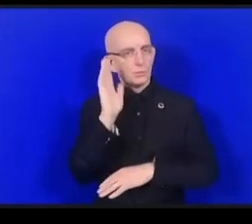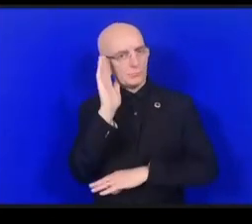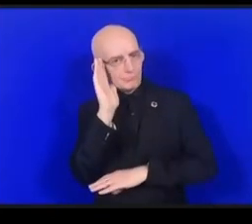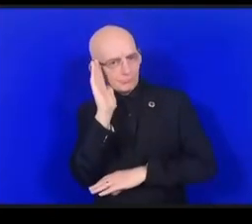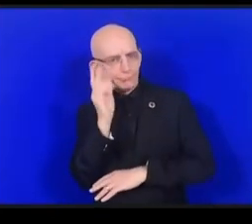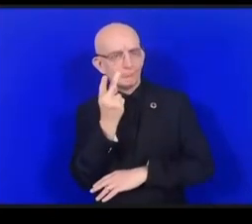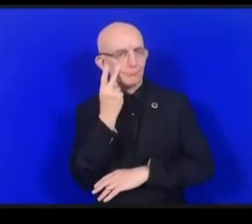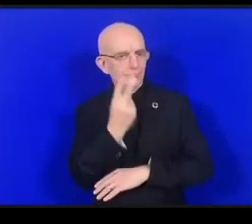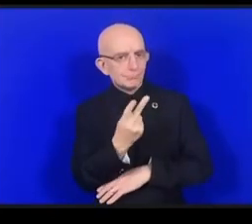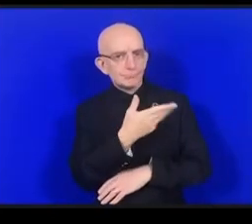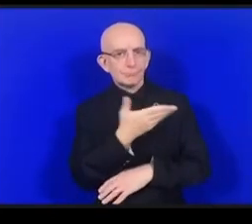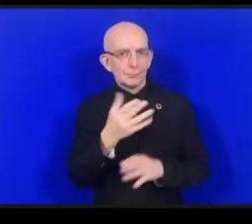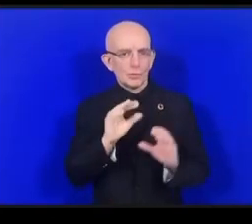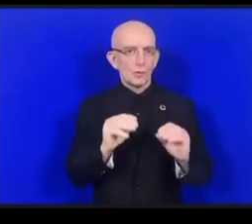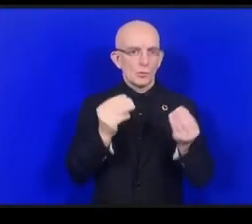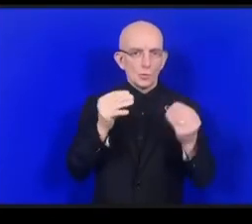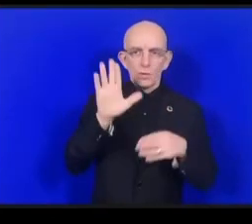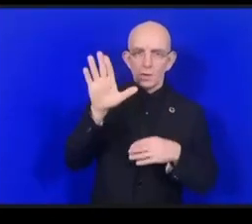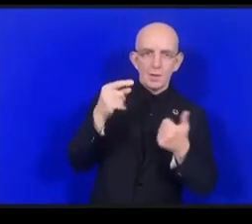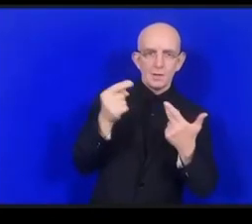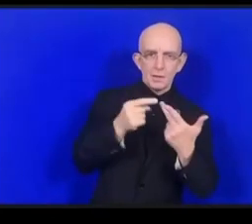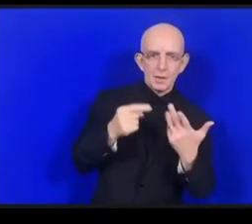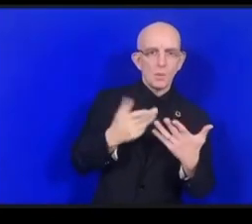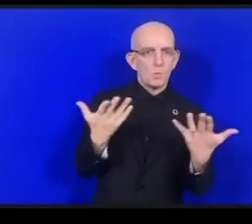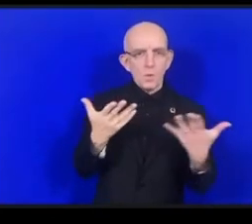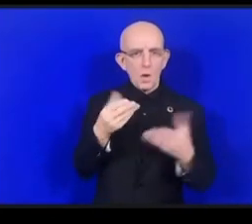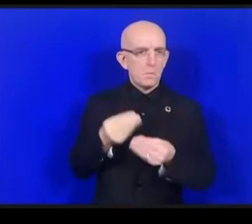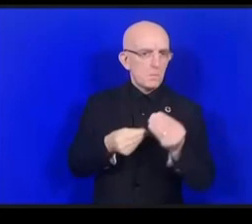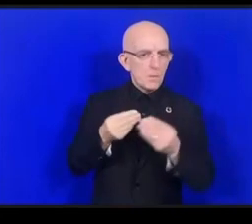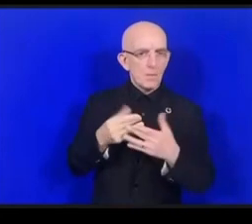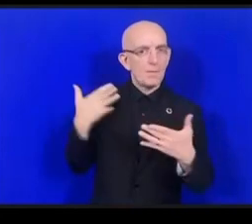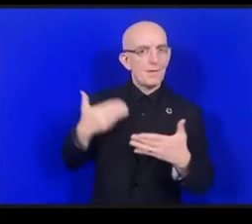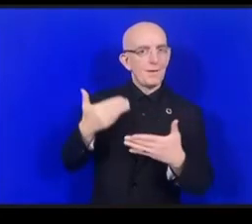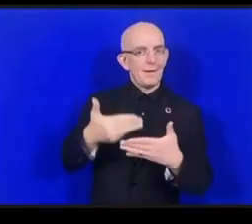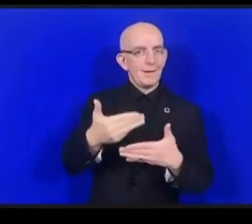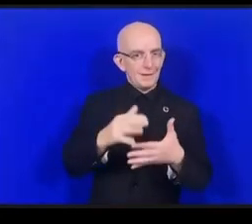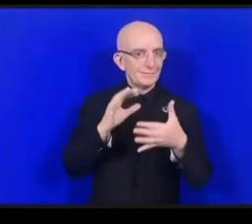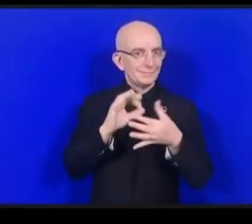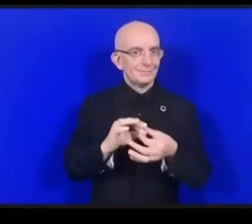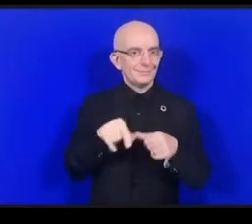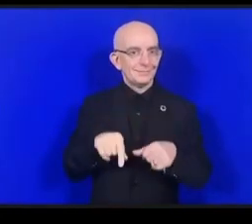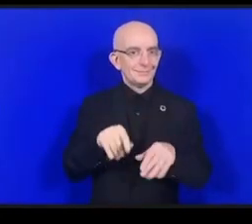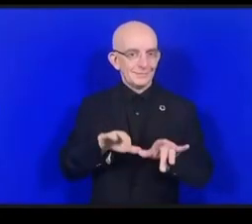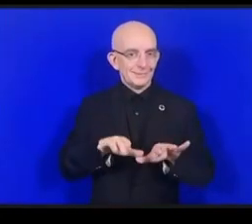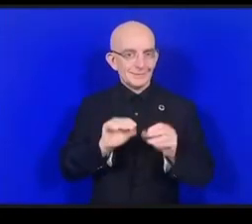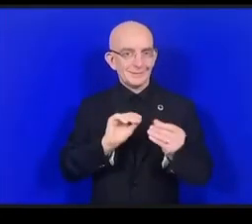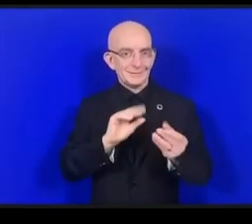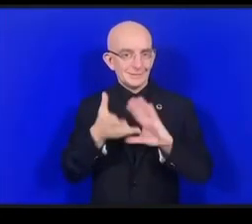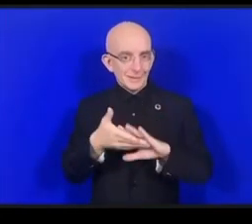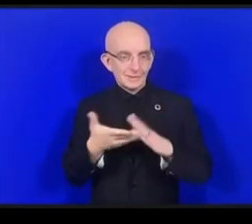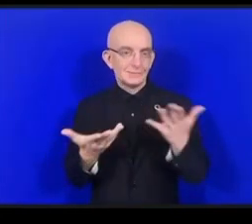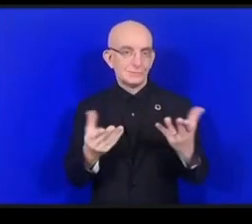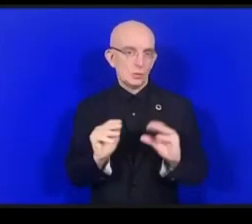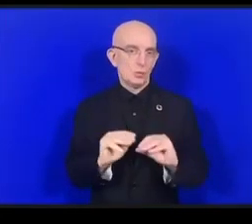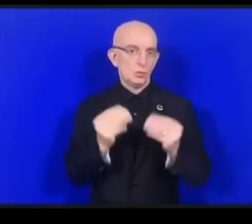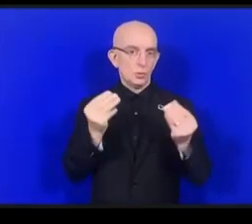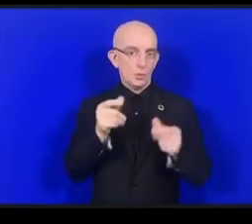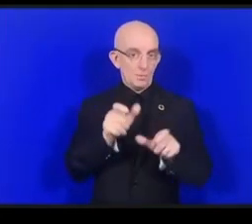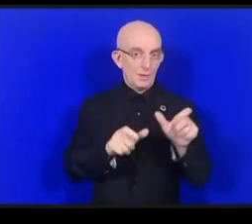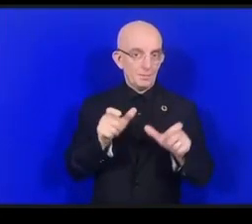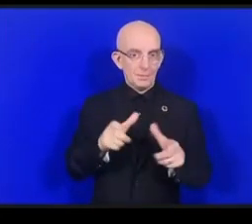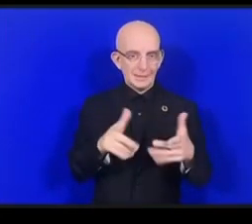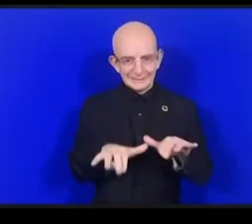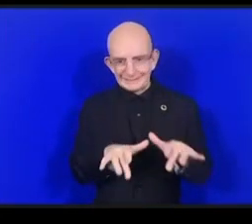as how young people are struggling over to get engaged in this community, as well